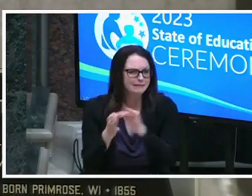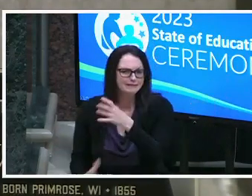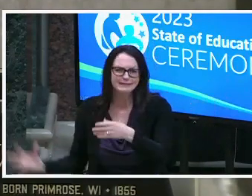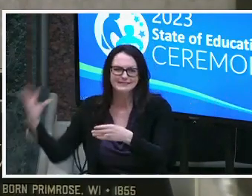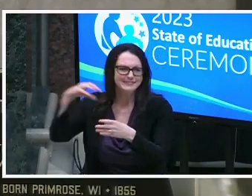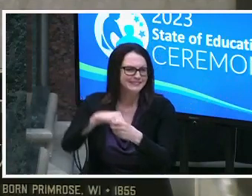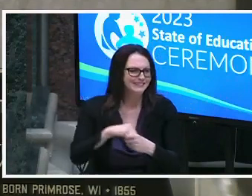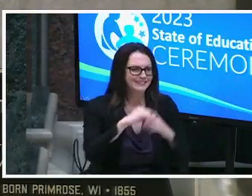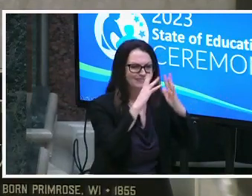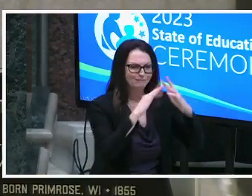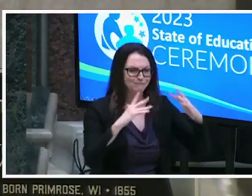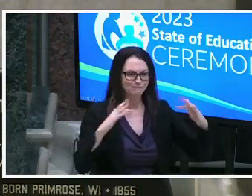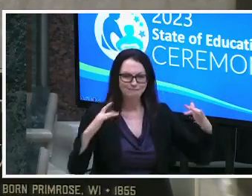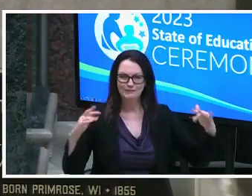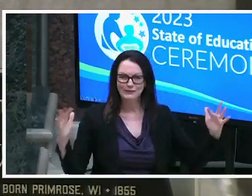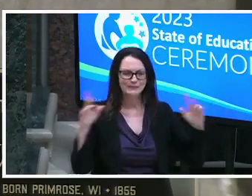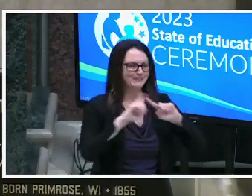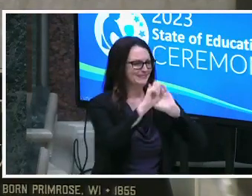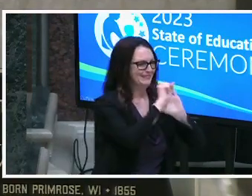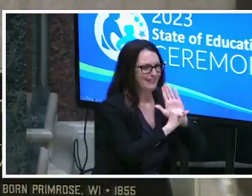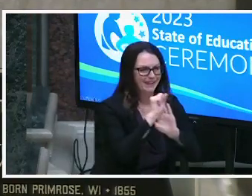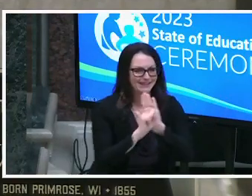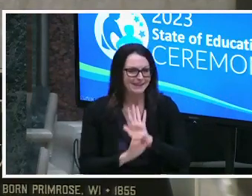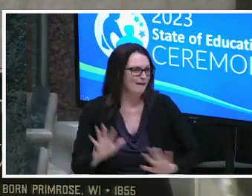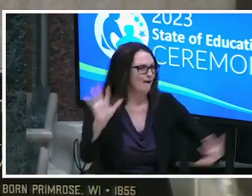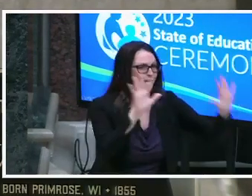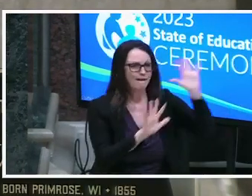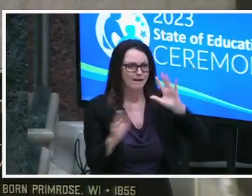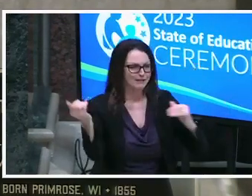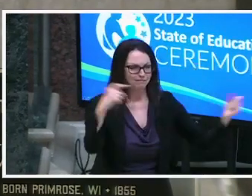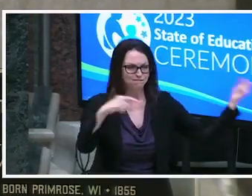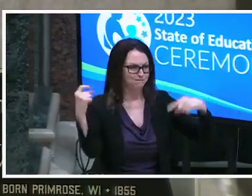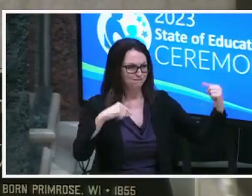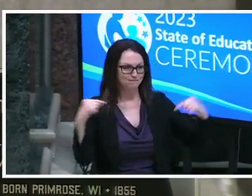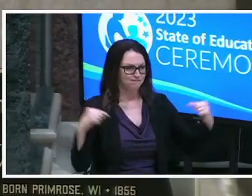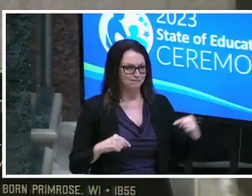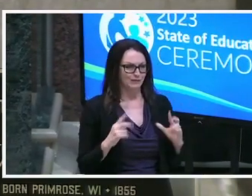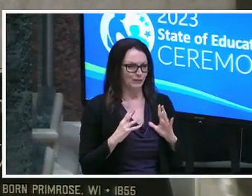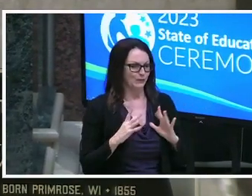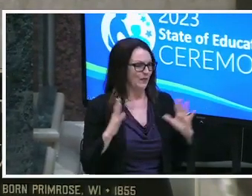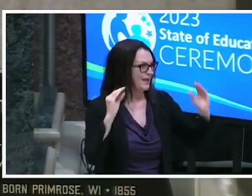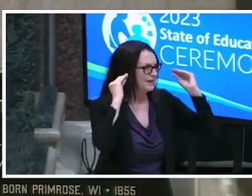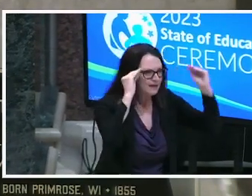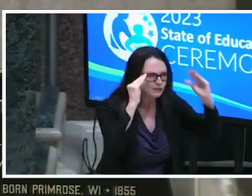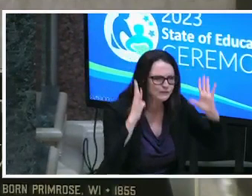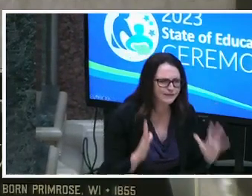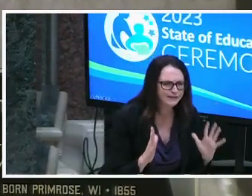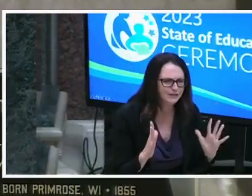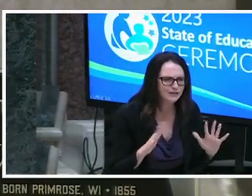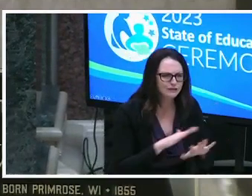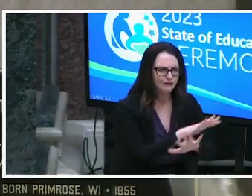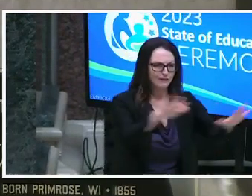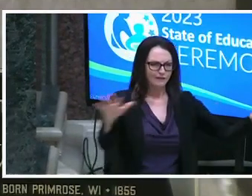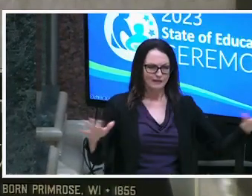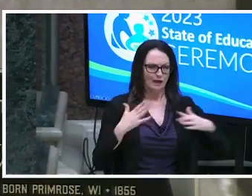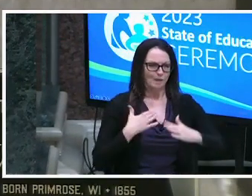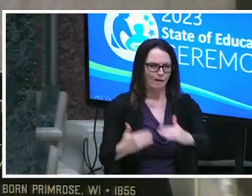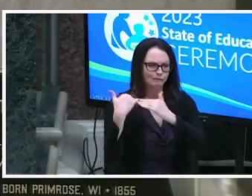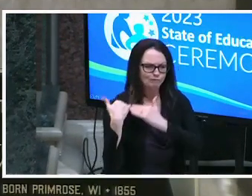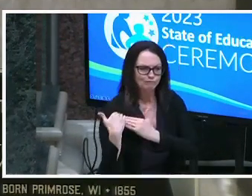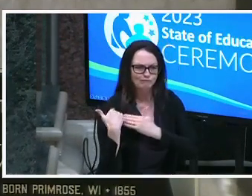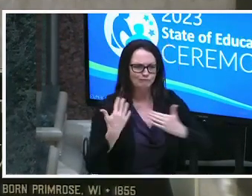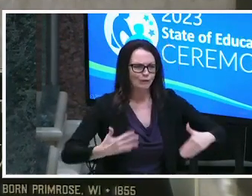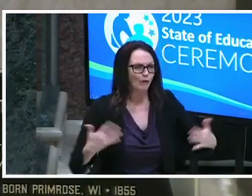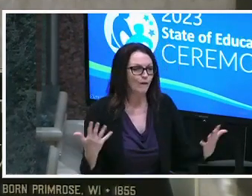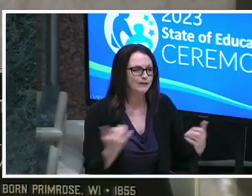educators, it is our responsibility to offer a safe and dependable environment for students. This